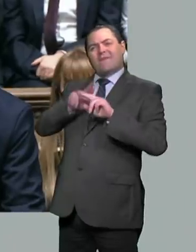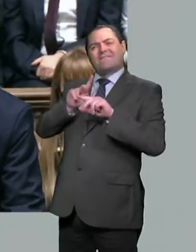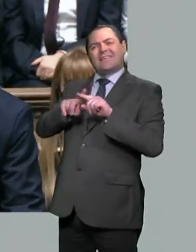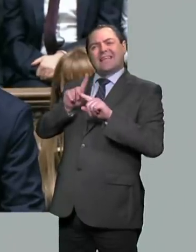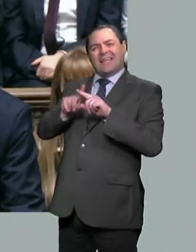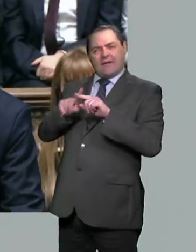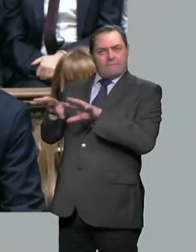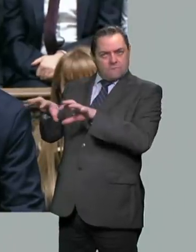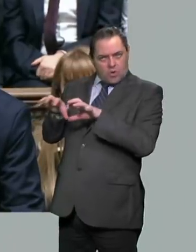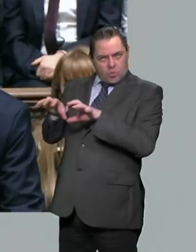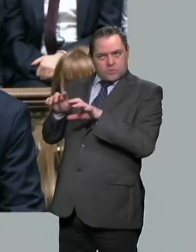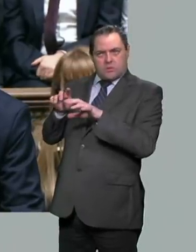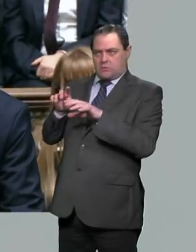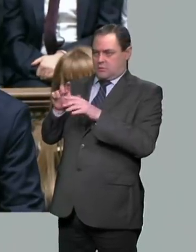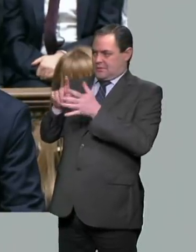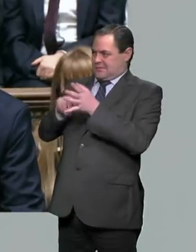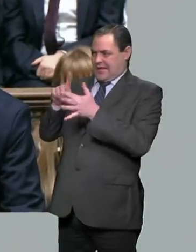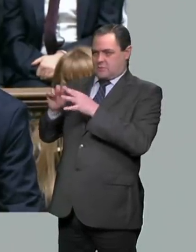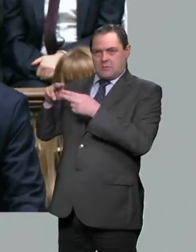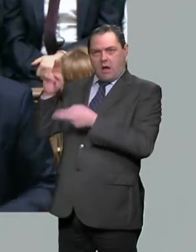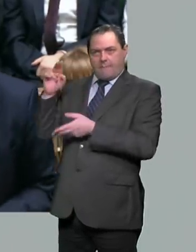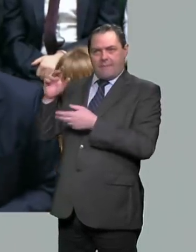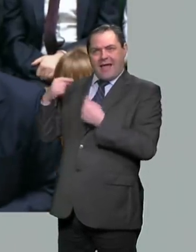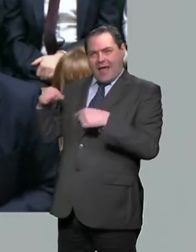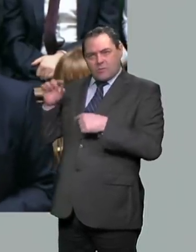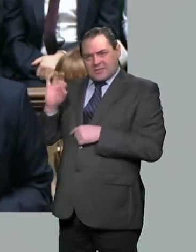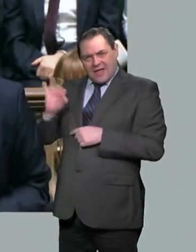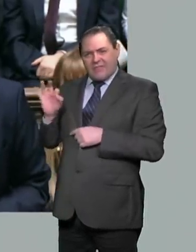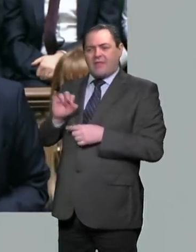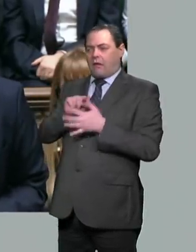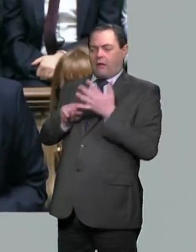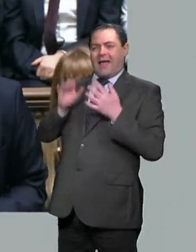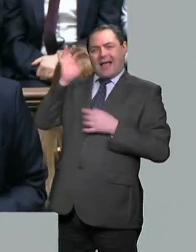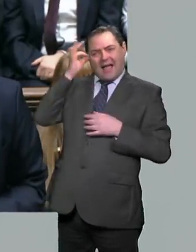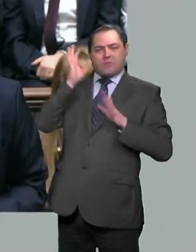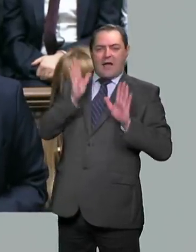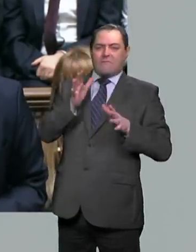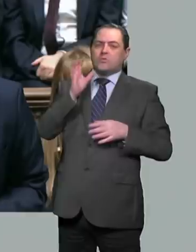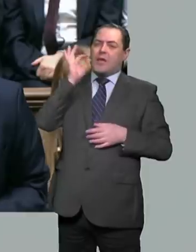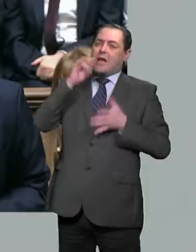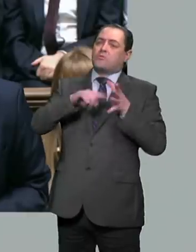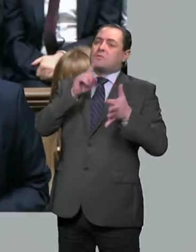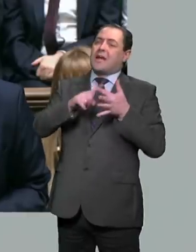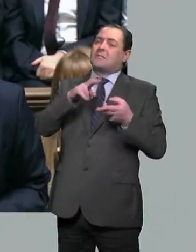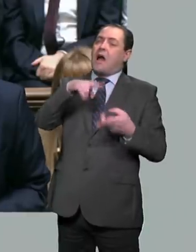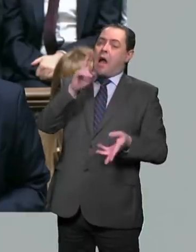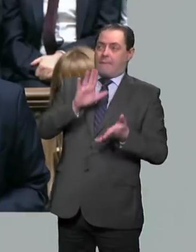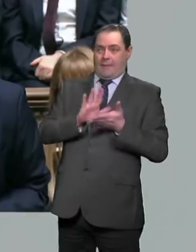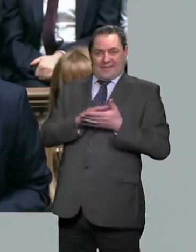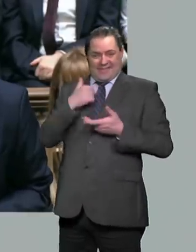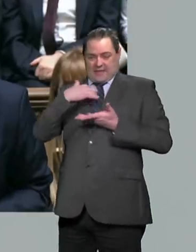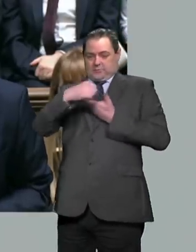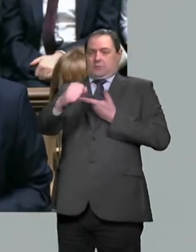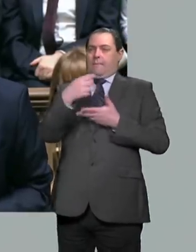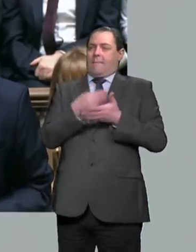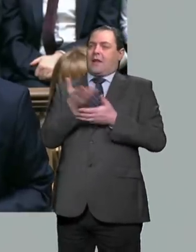A stealth tax on working people. Local authorities forced to increase council tax, a stealth tax on working